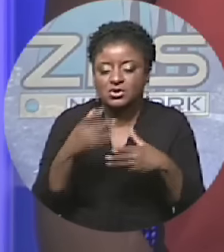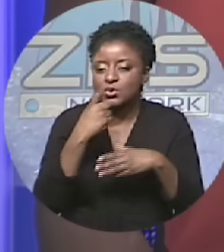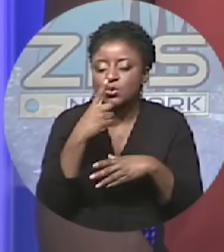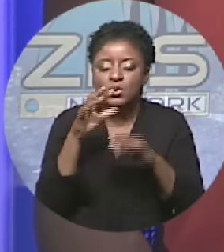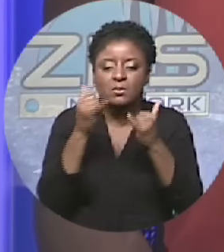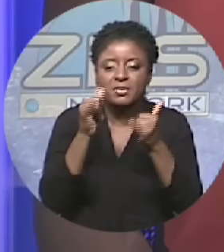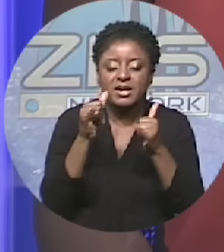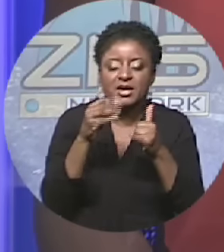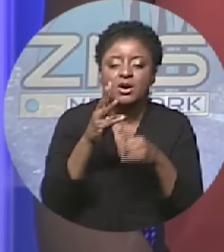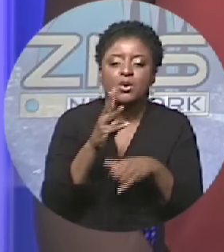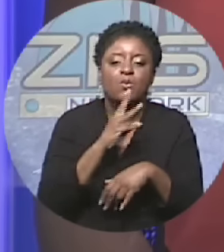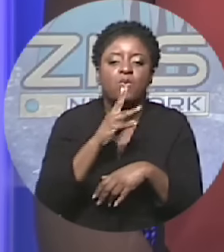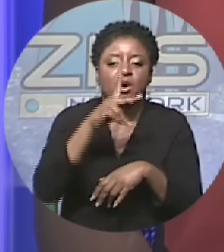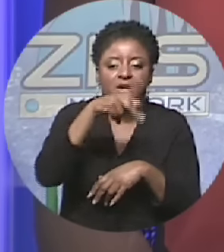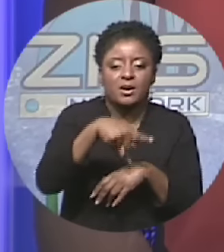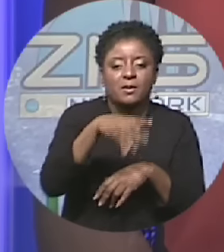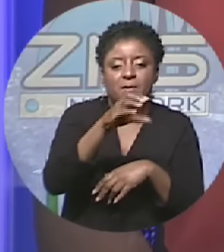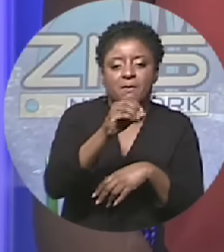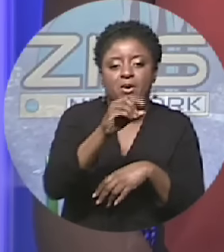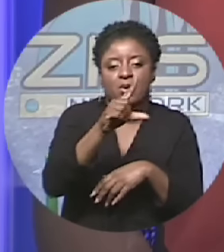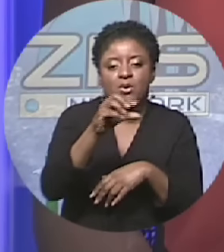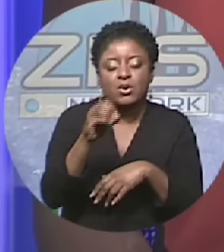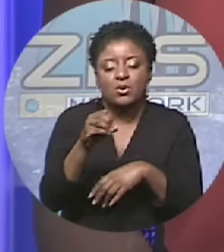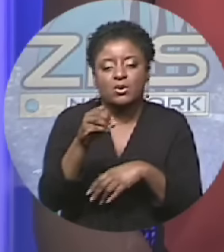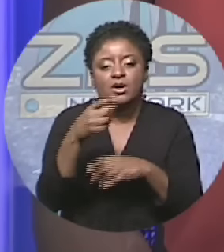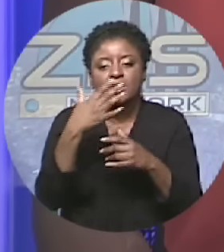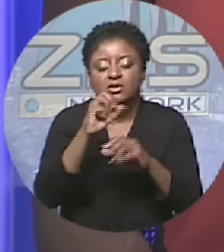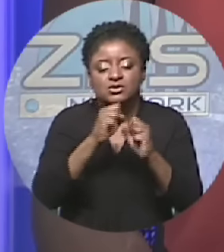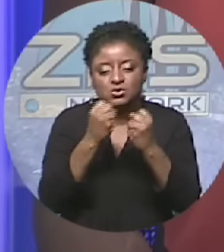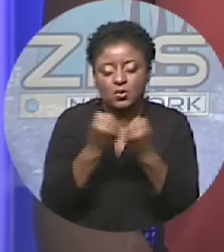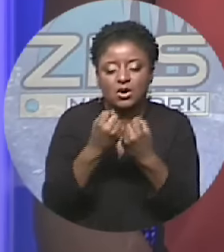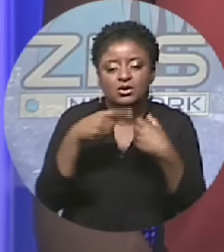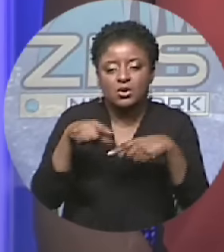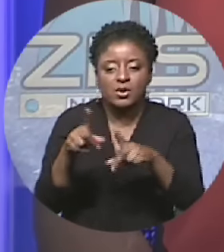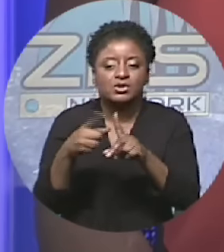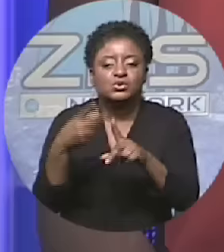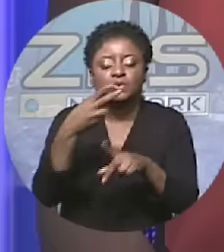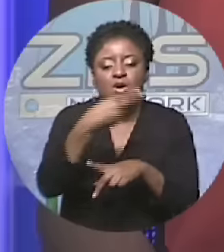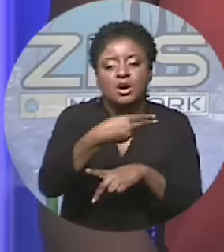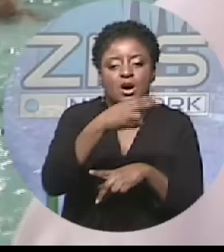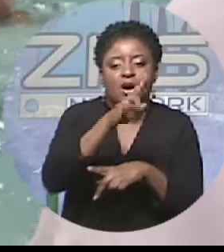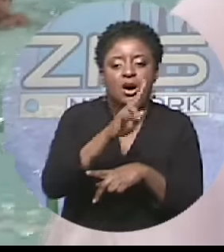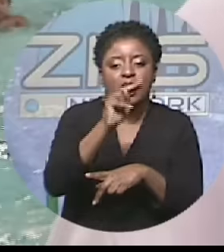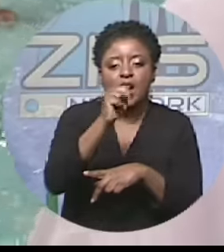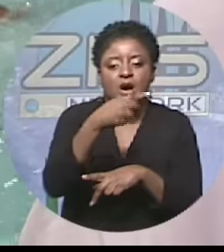coach and trainer decided to carry the squad to the capital of water polo, Hungary.